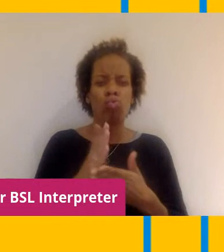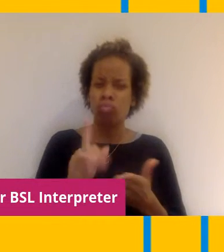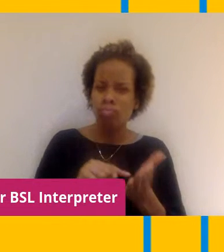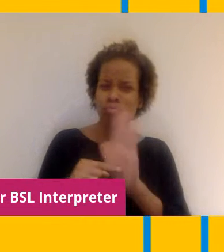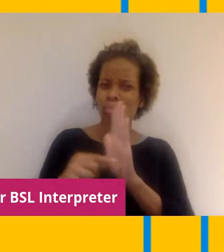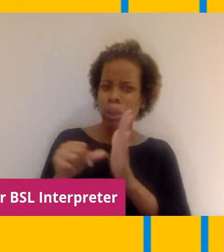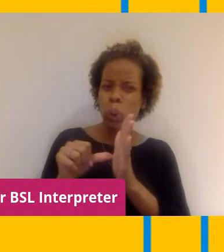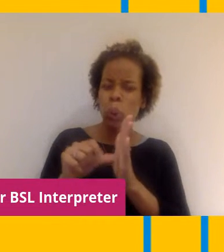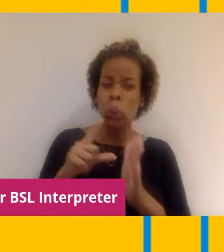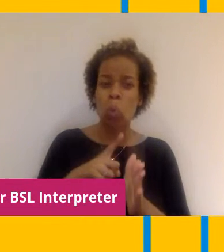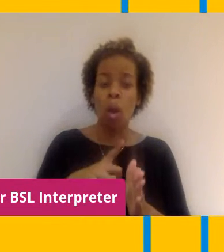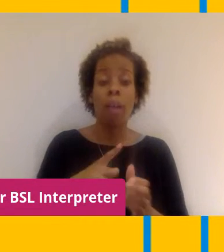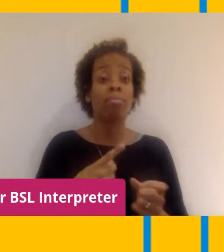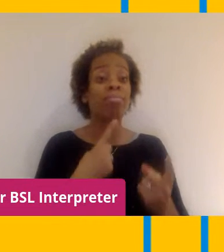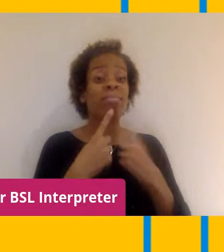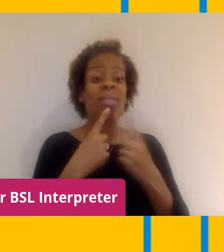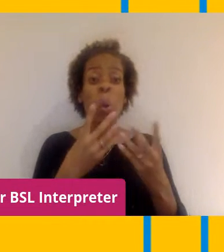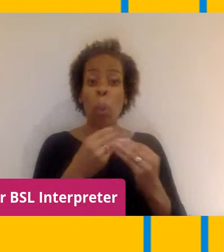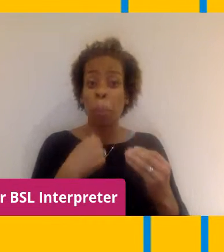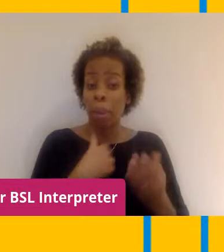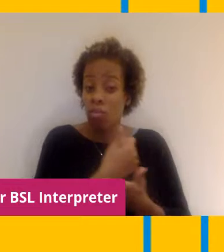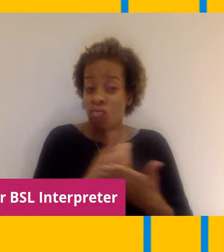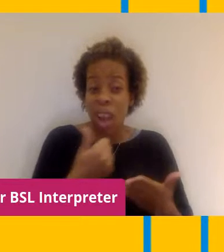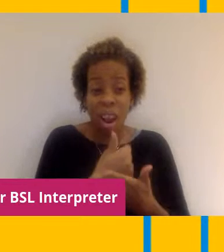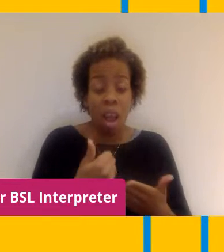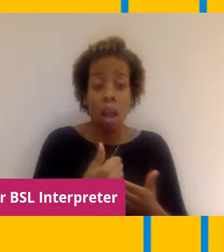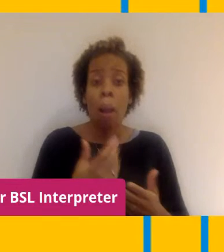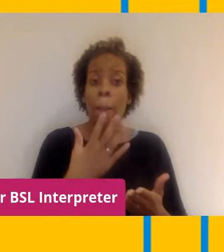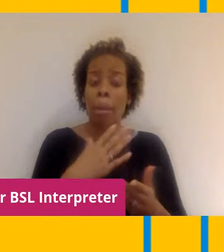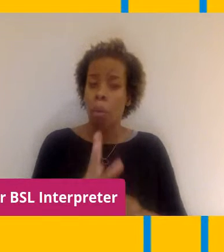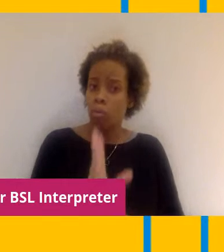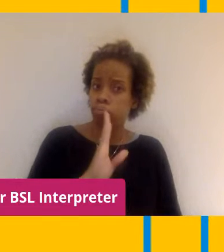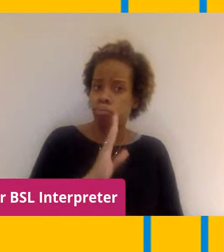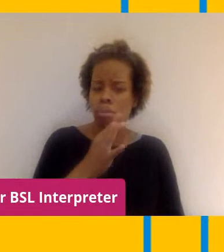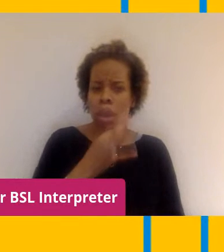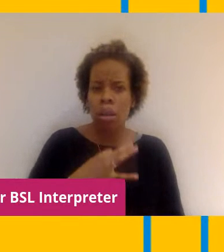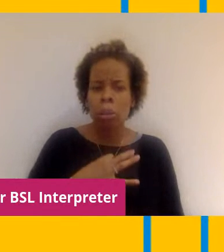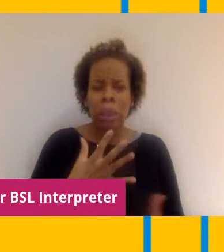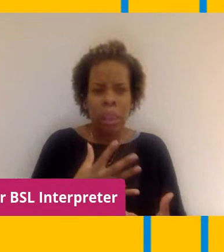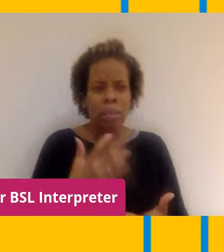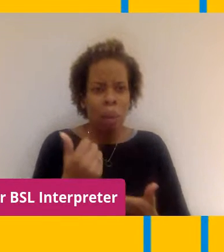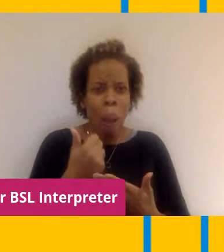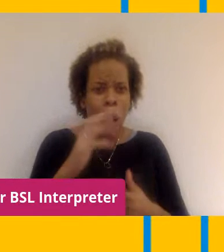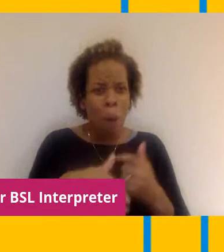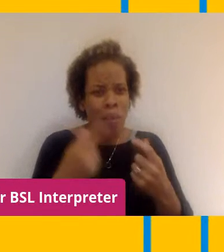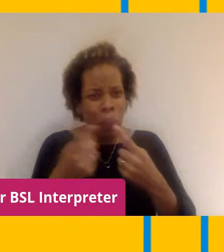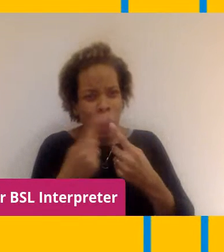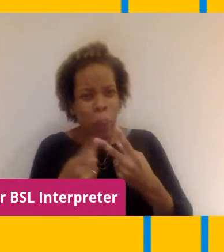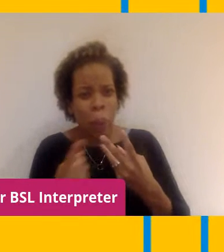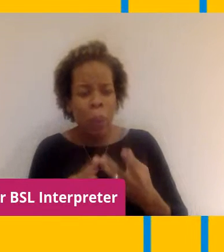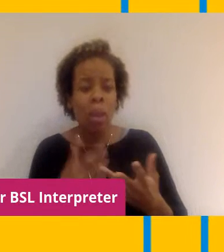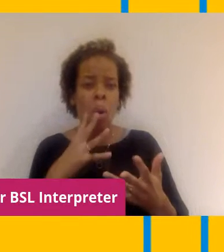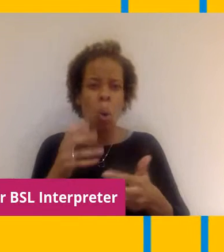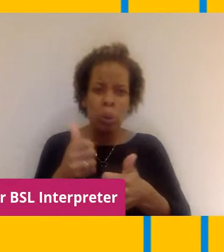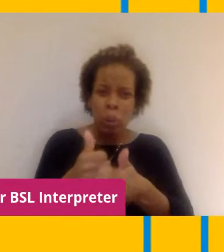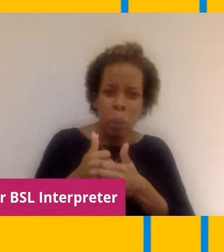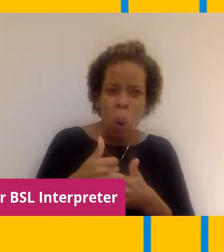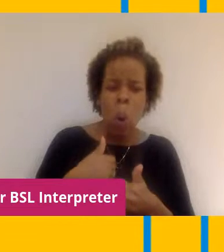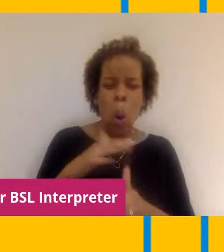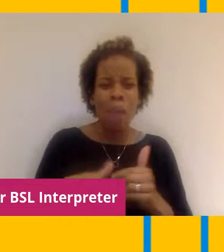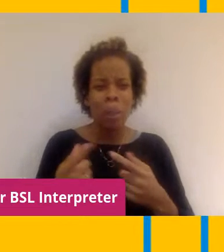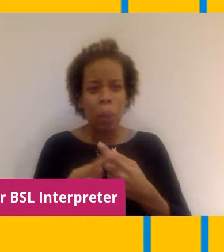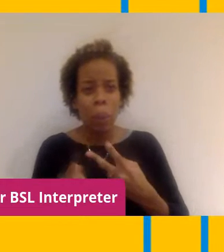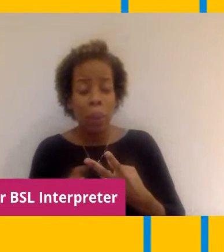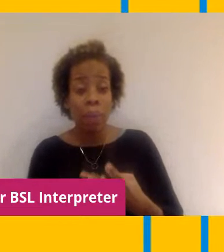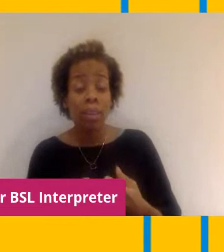I do get communications from people wanting direct help or support, which I hope means that